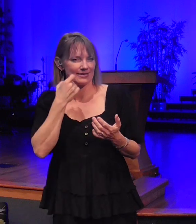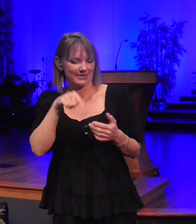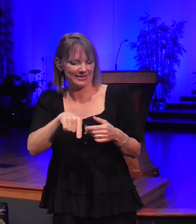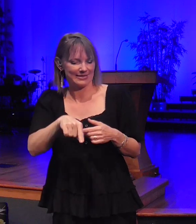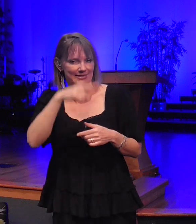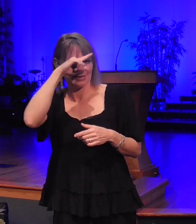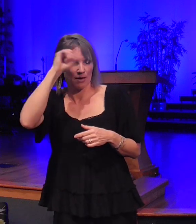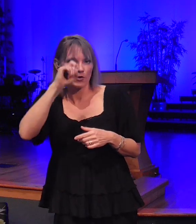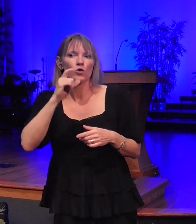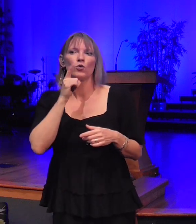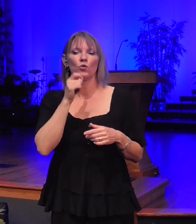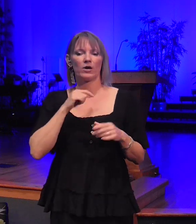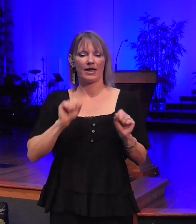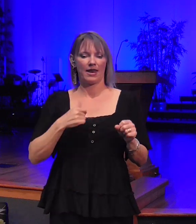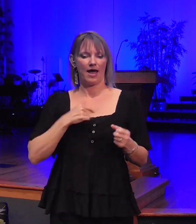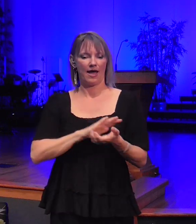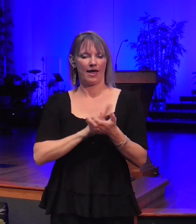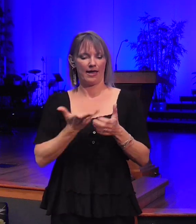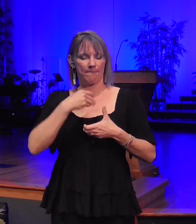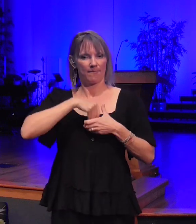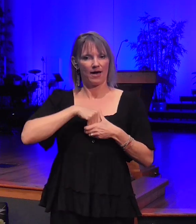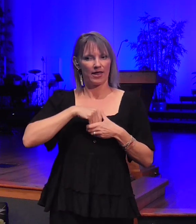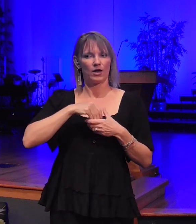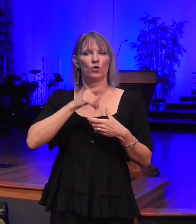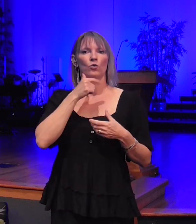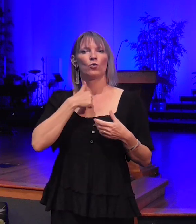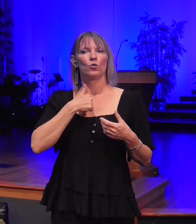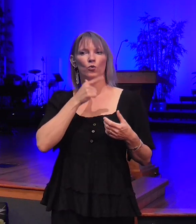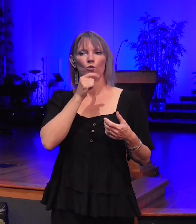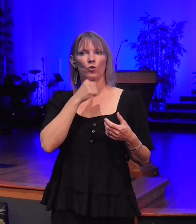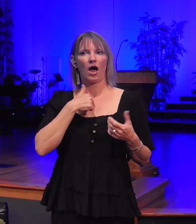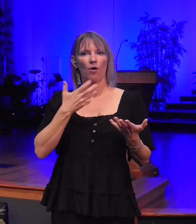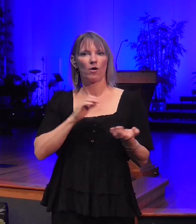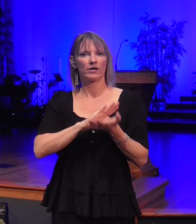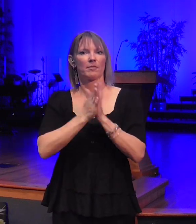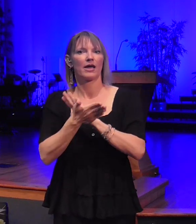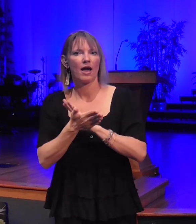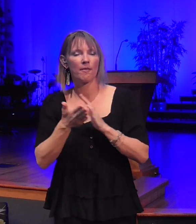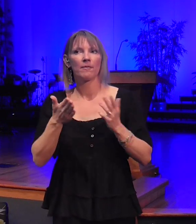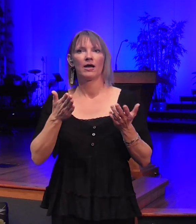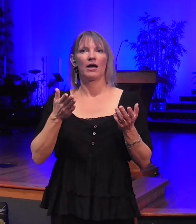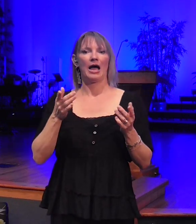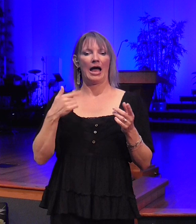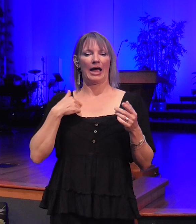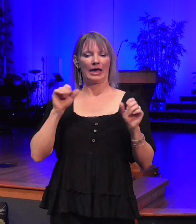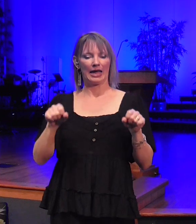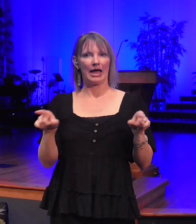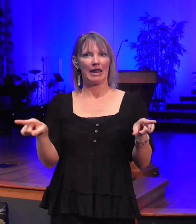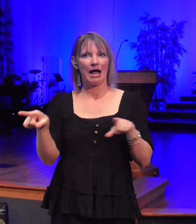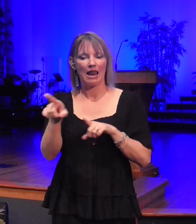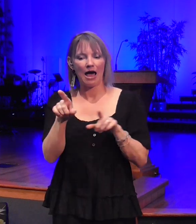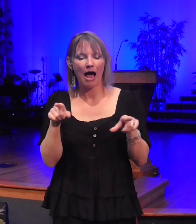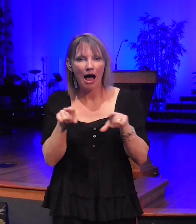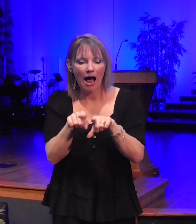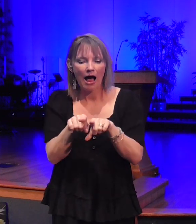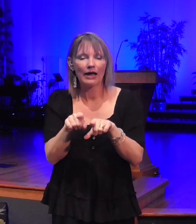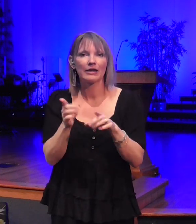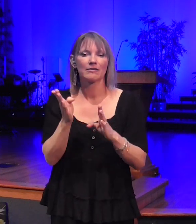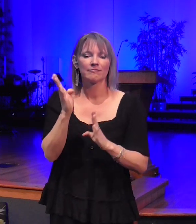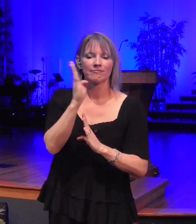becoming? And can I feel a sense of that now so I can align with who that is, so I can start bringing it forward into my everyday